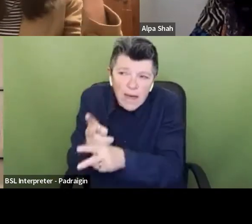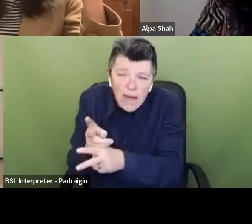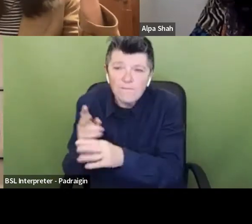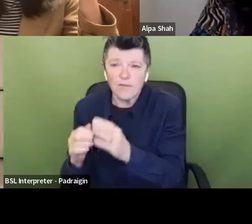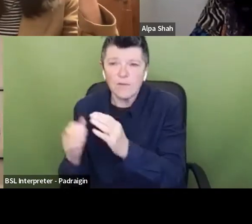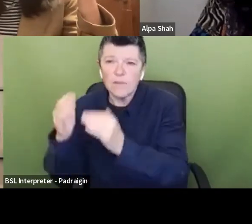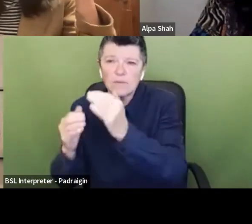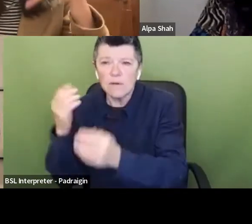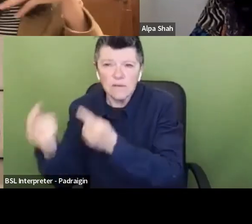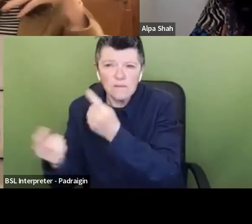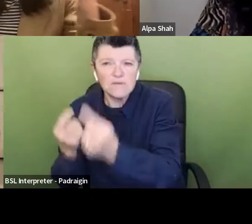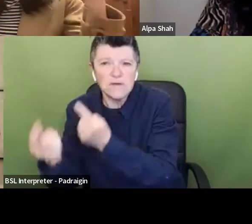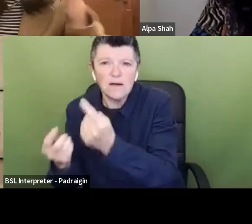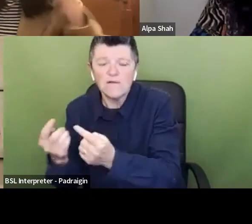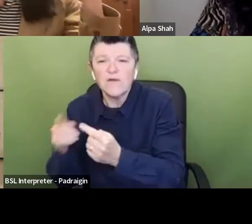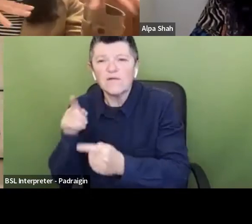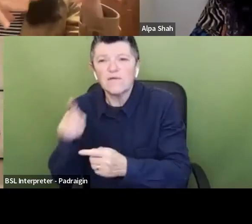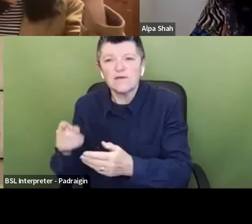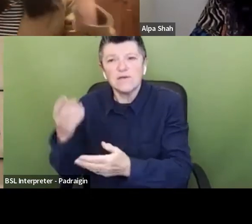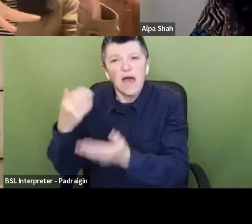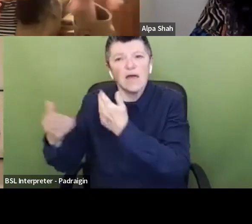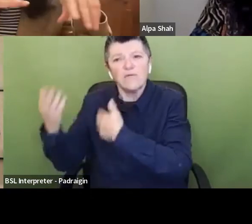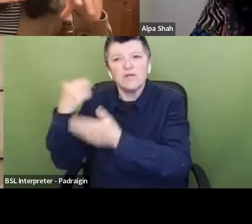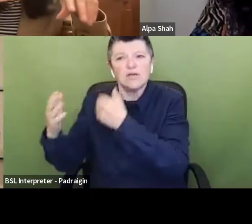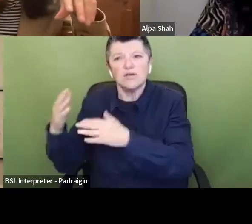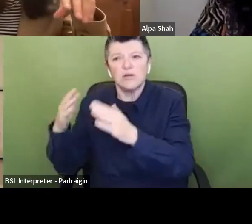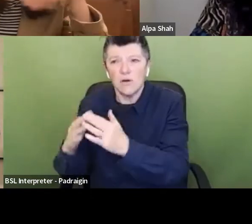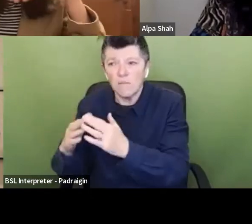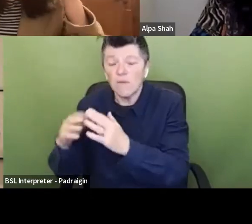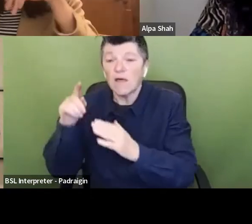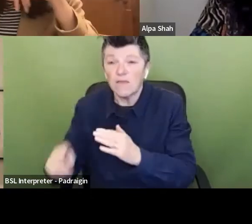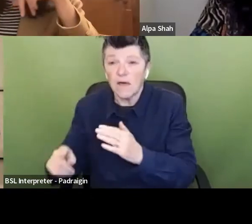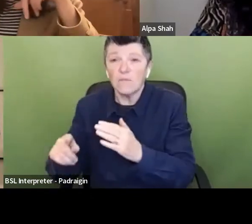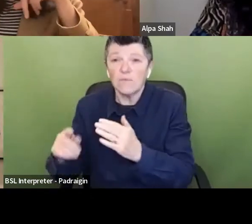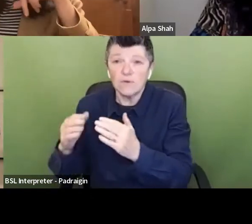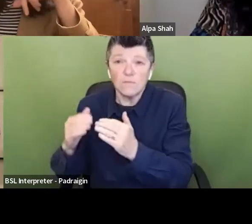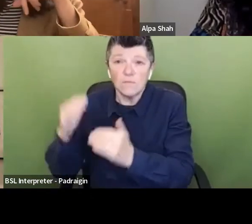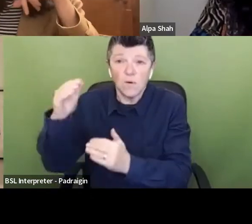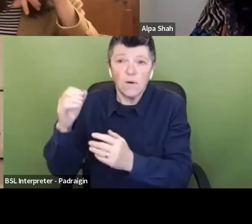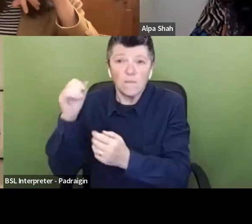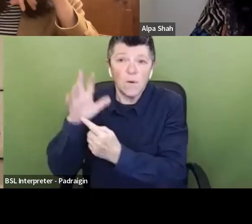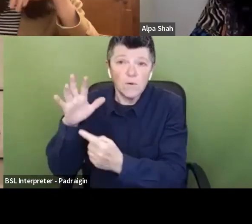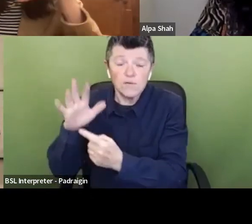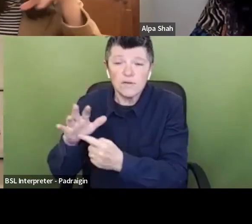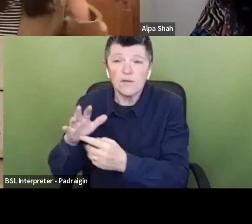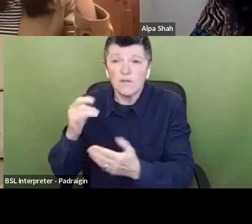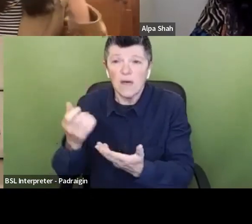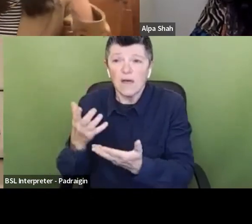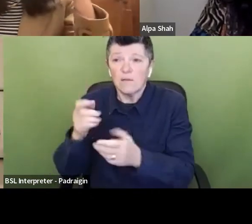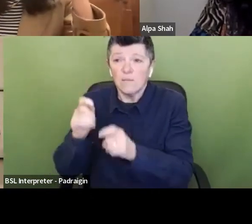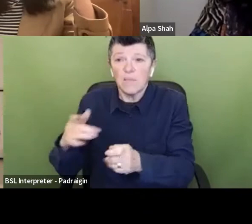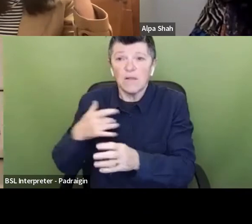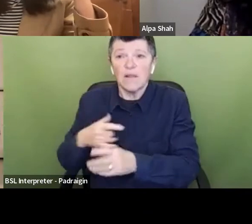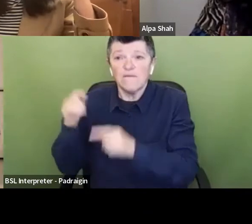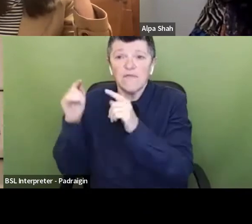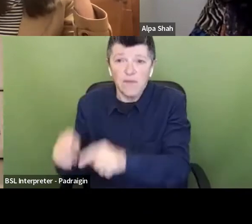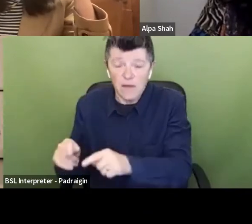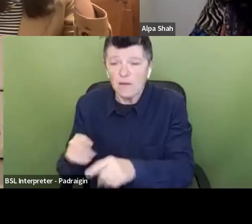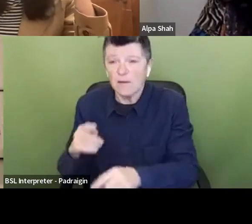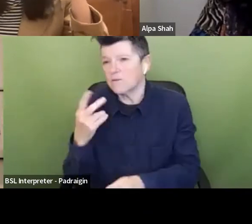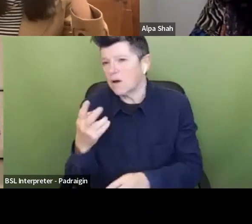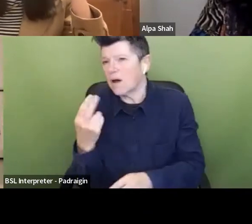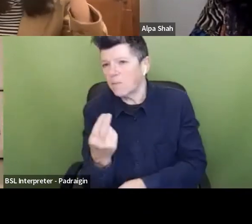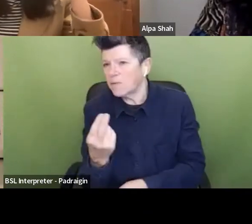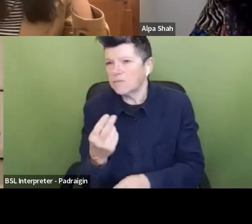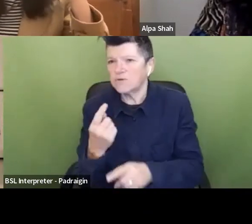of heritage home was prioritized over the livability of homes. So for example, there was a couple who spoke about this one architectural feature